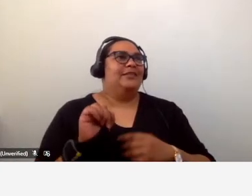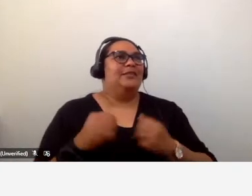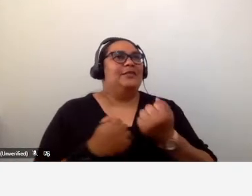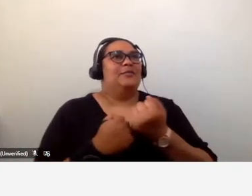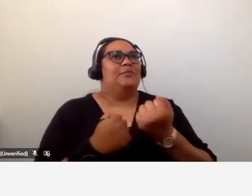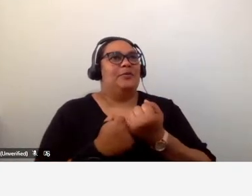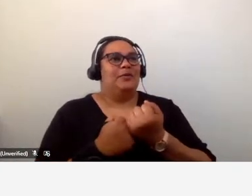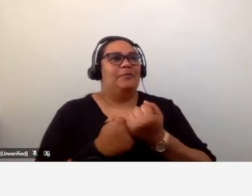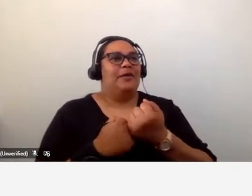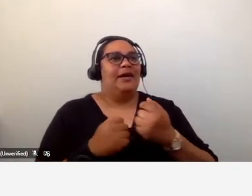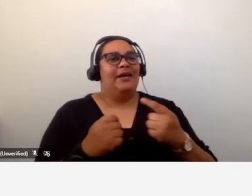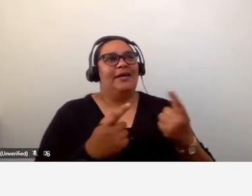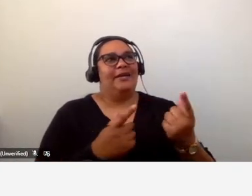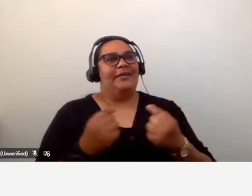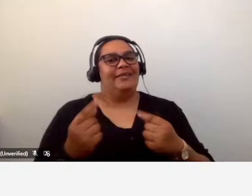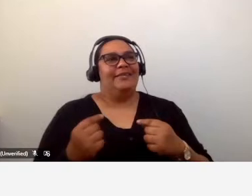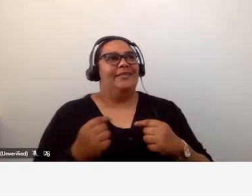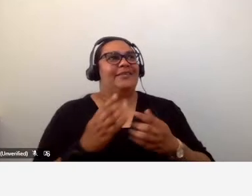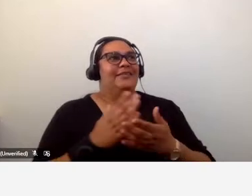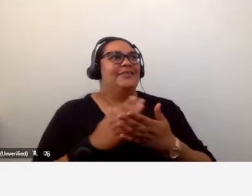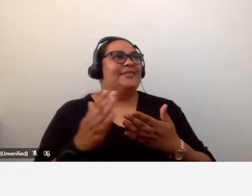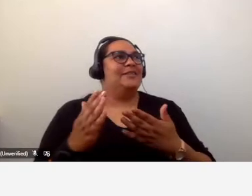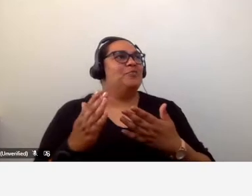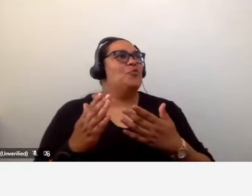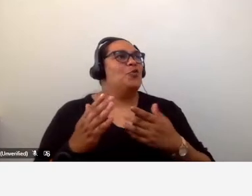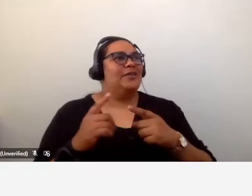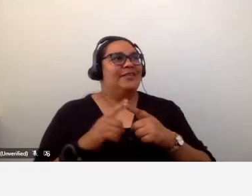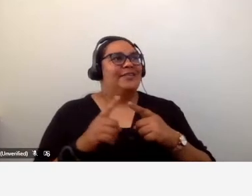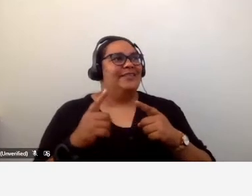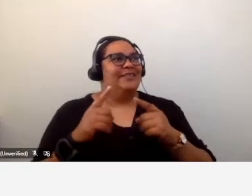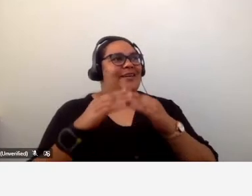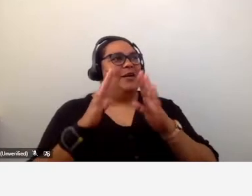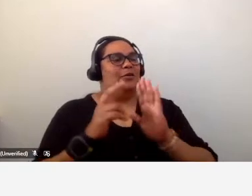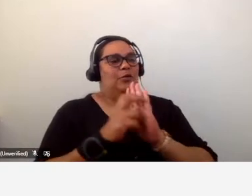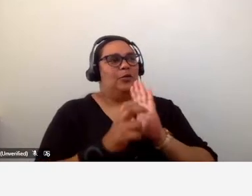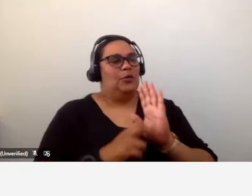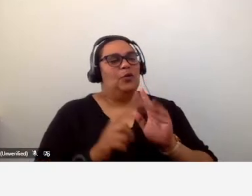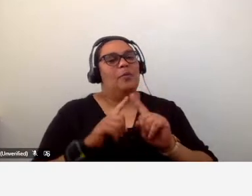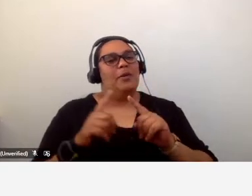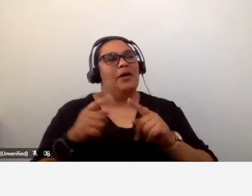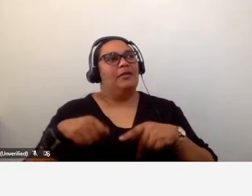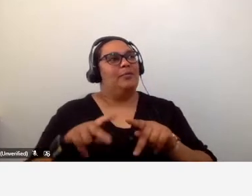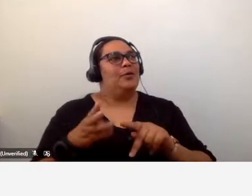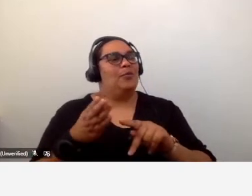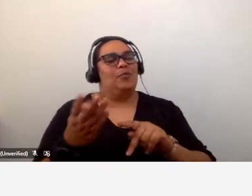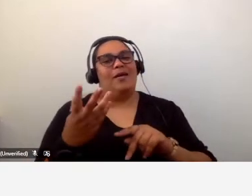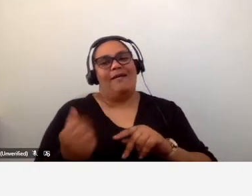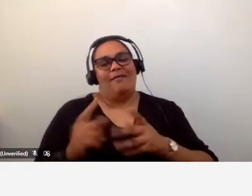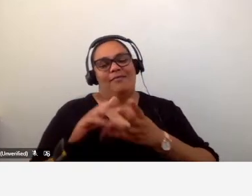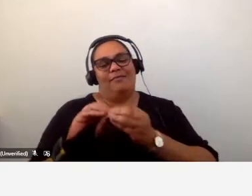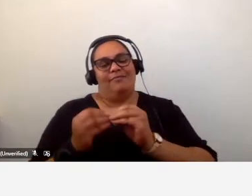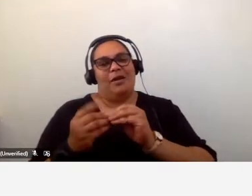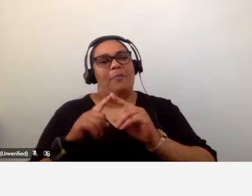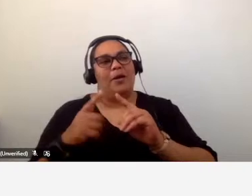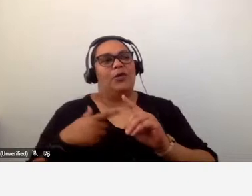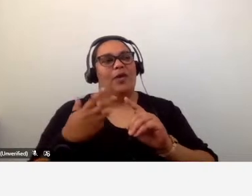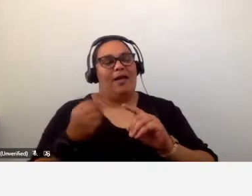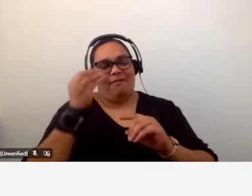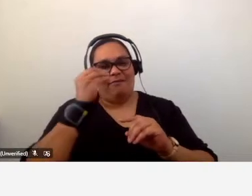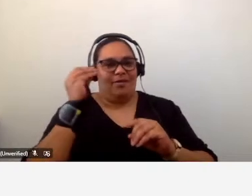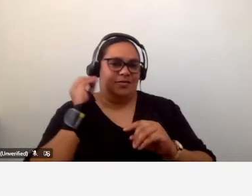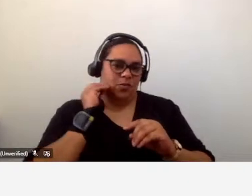support some of these households in terms of the opportunities that are created. But we do take